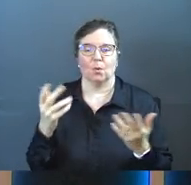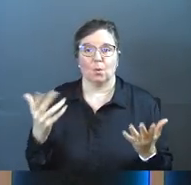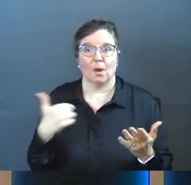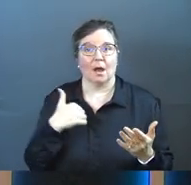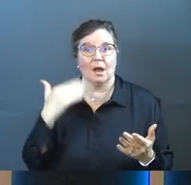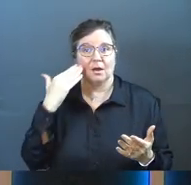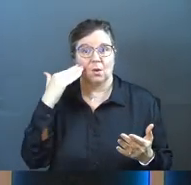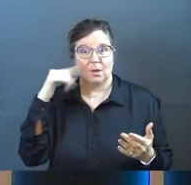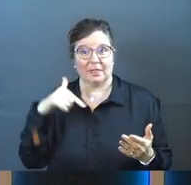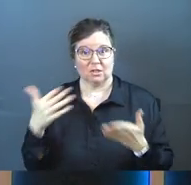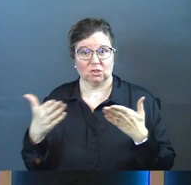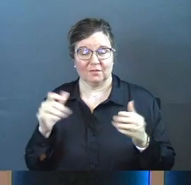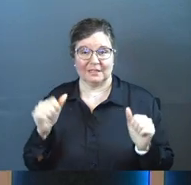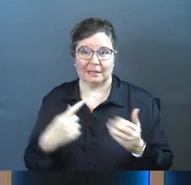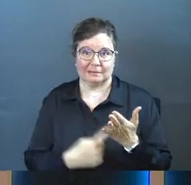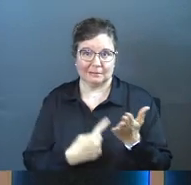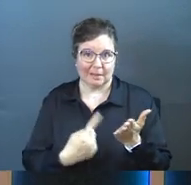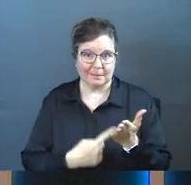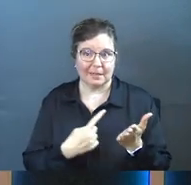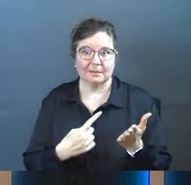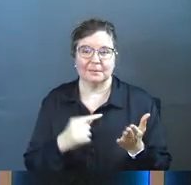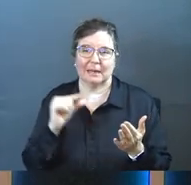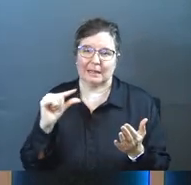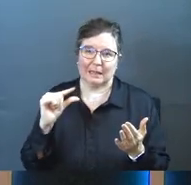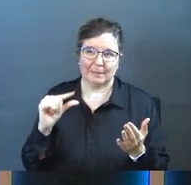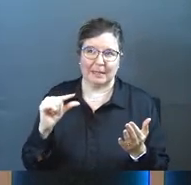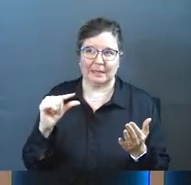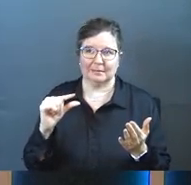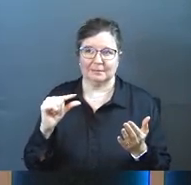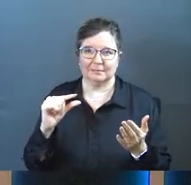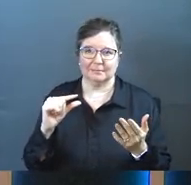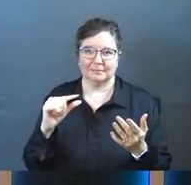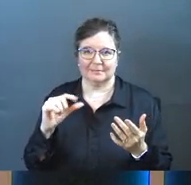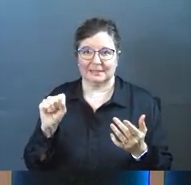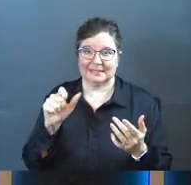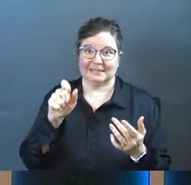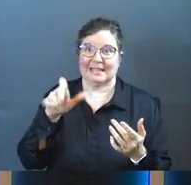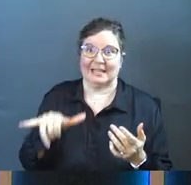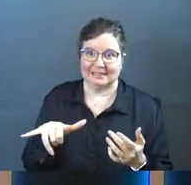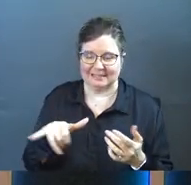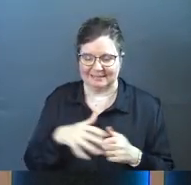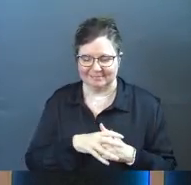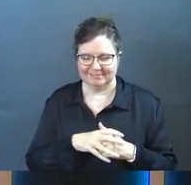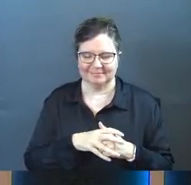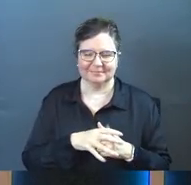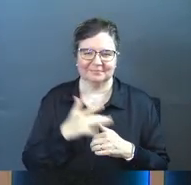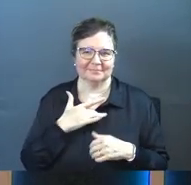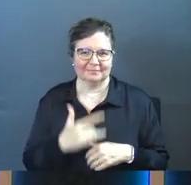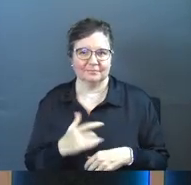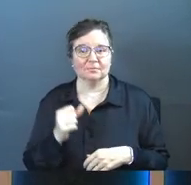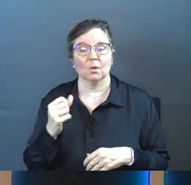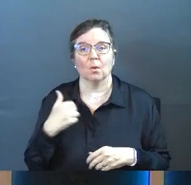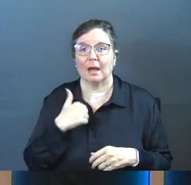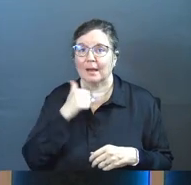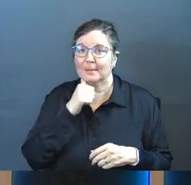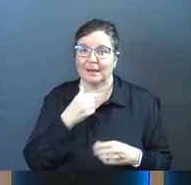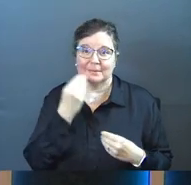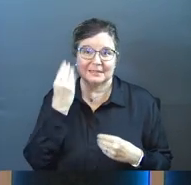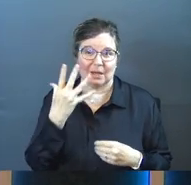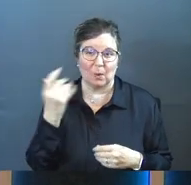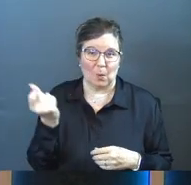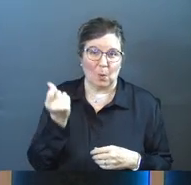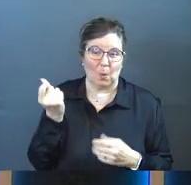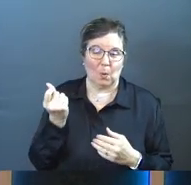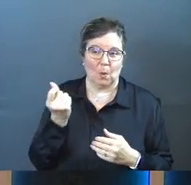So I know that this service can sometimes be a little bit sassy on the sassy side, so I'm not going to tell you to